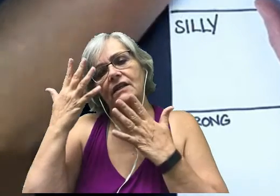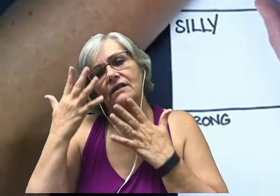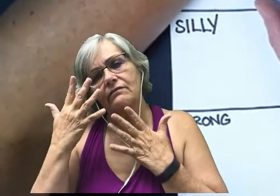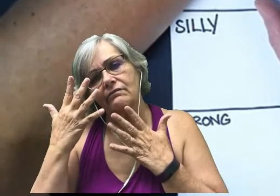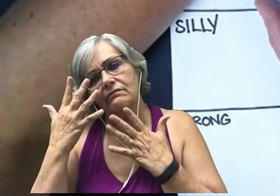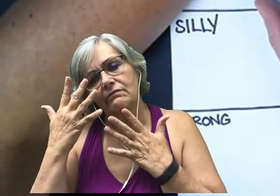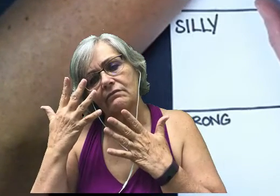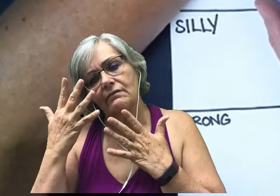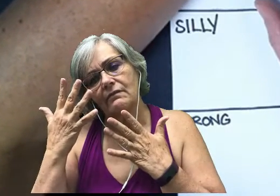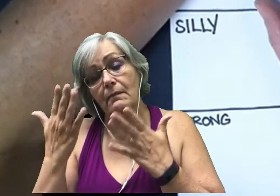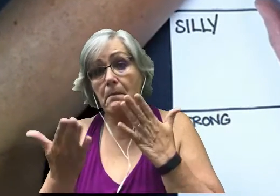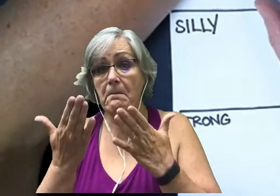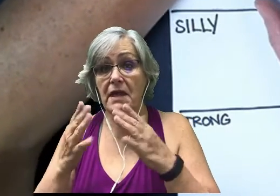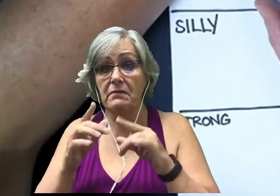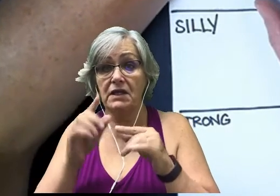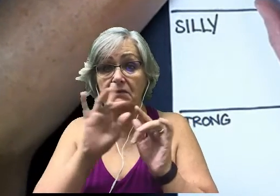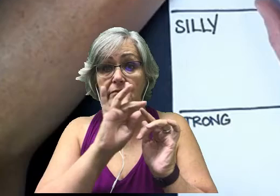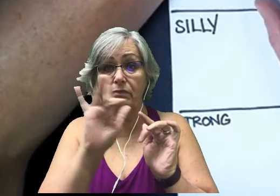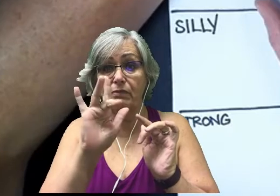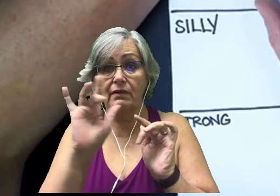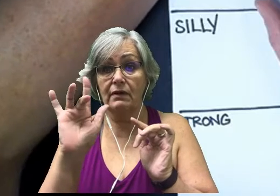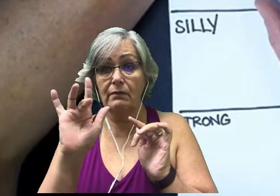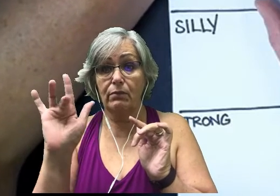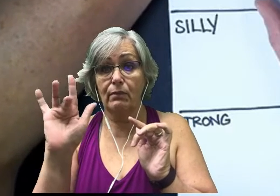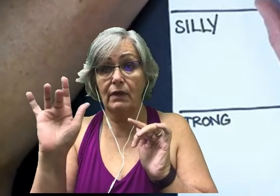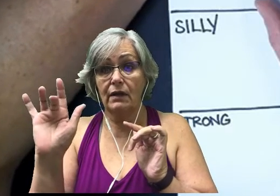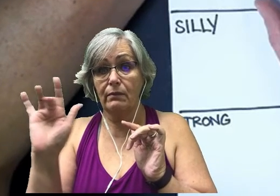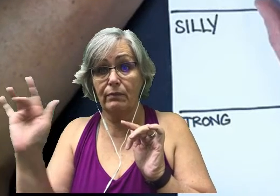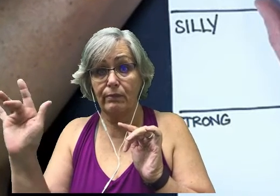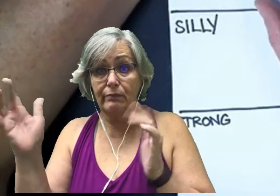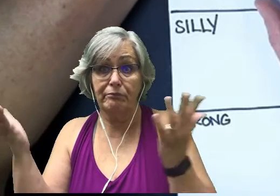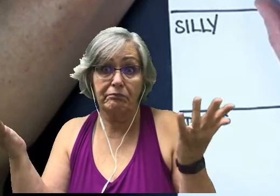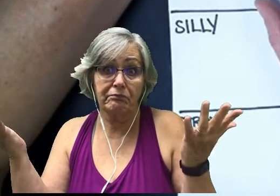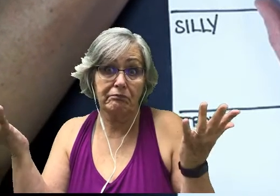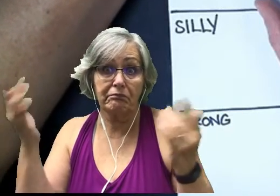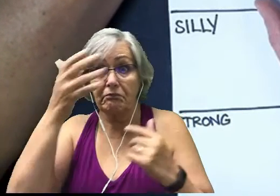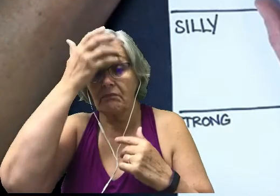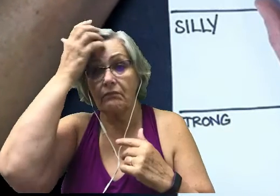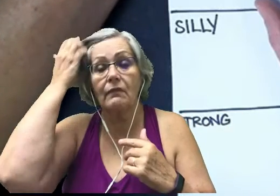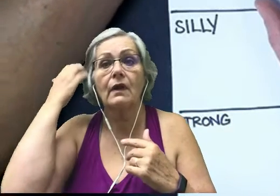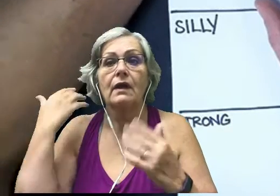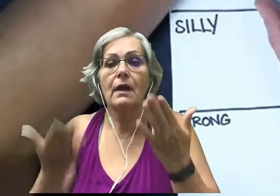feeling bluesy. Maybe it's a brokenish line.